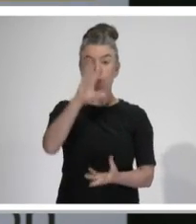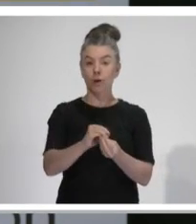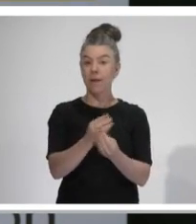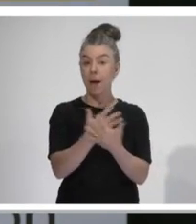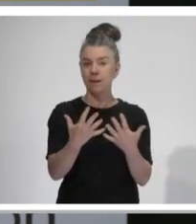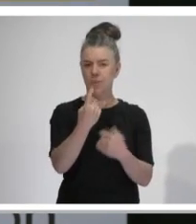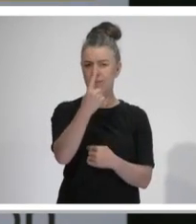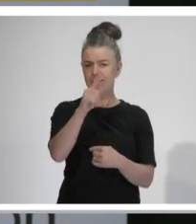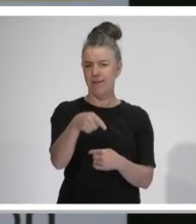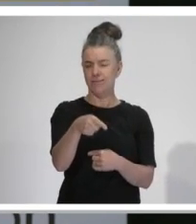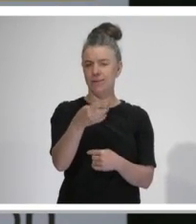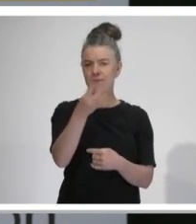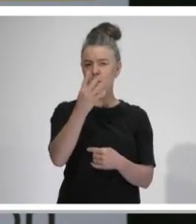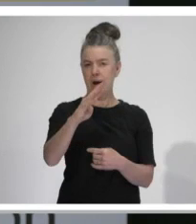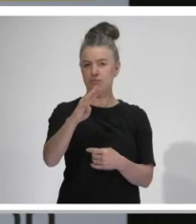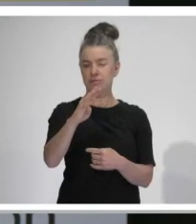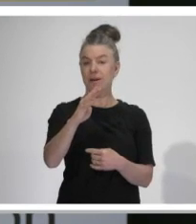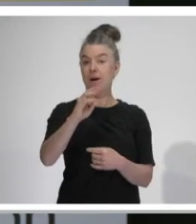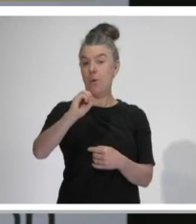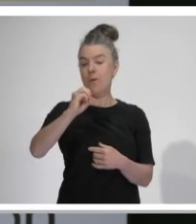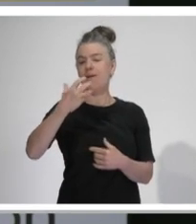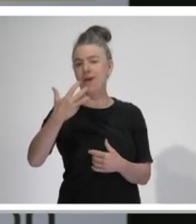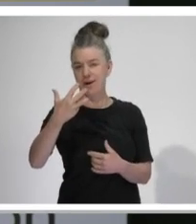is 1,409.